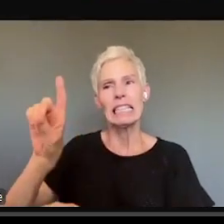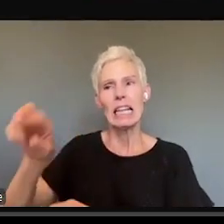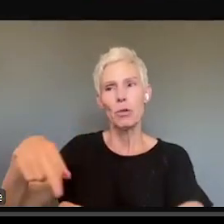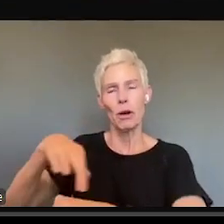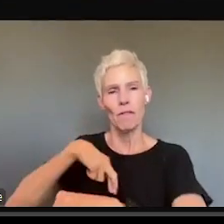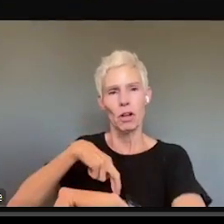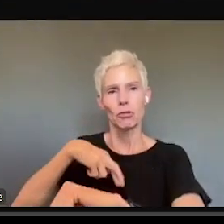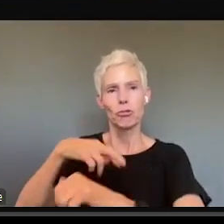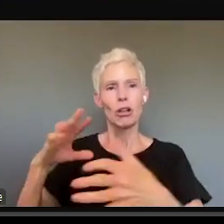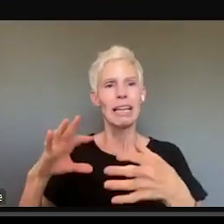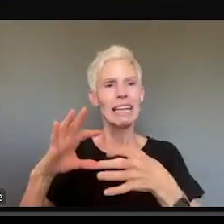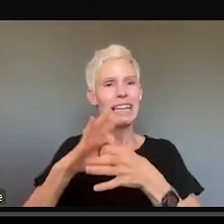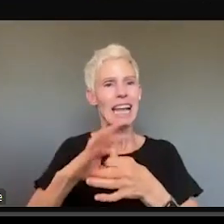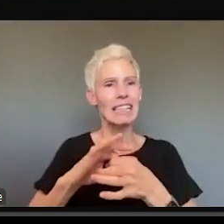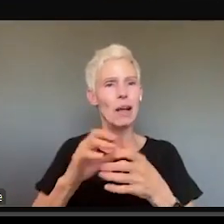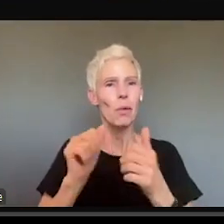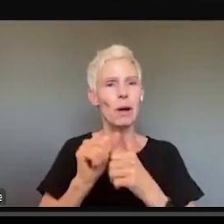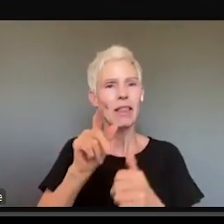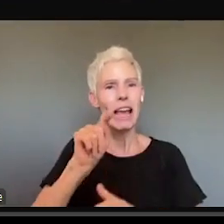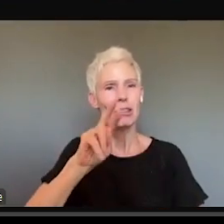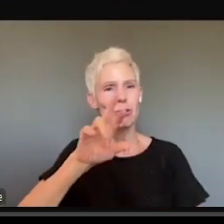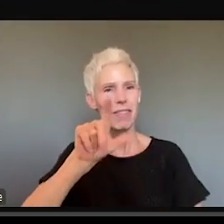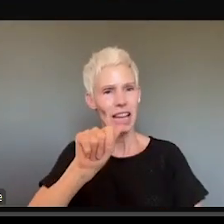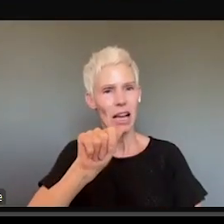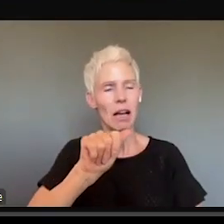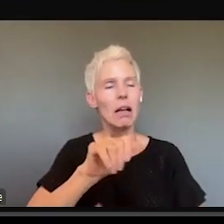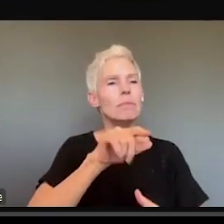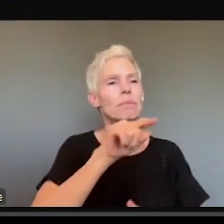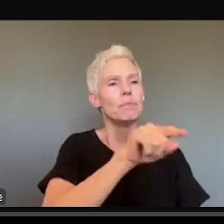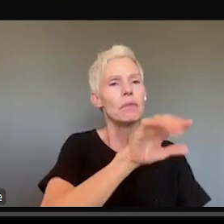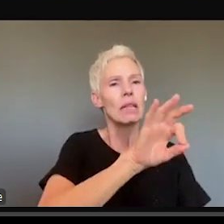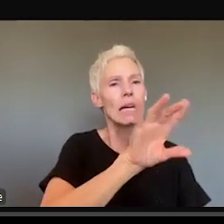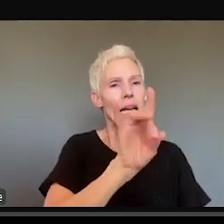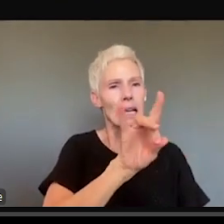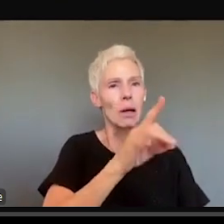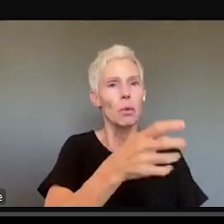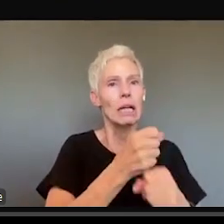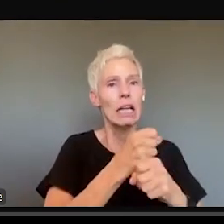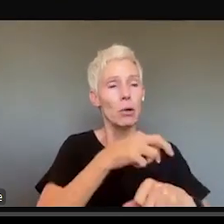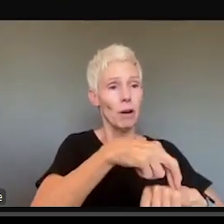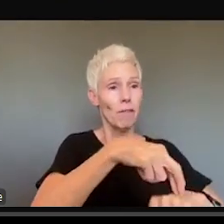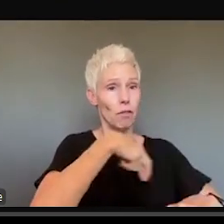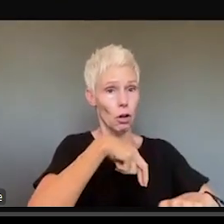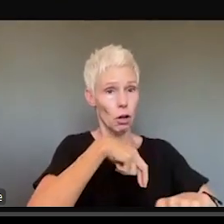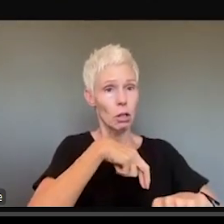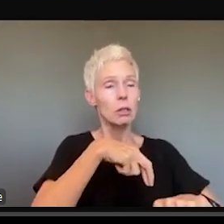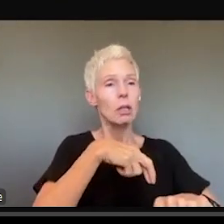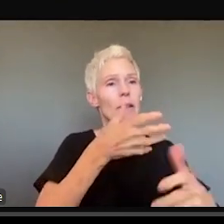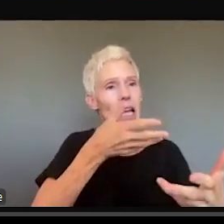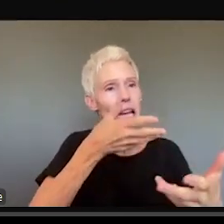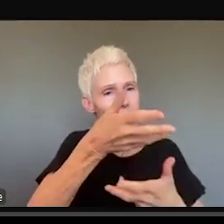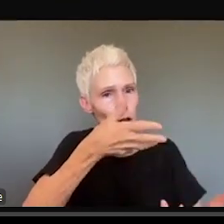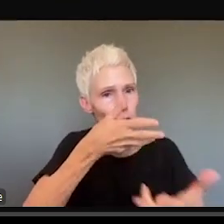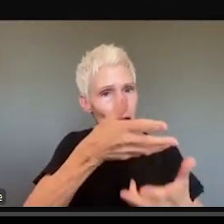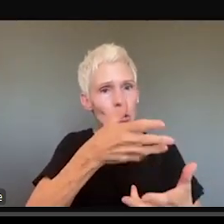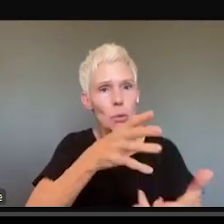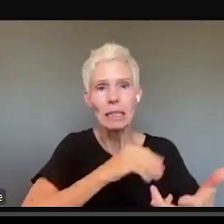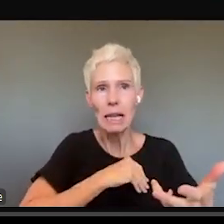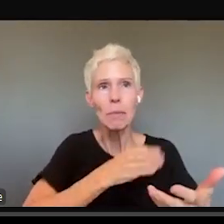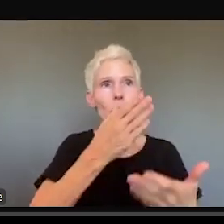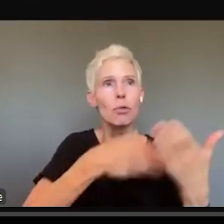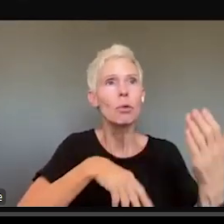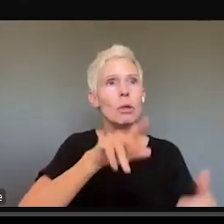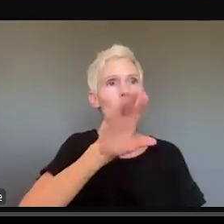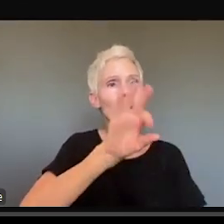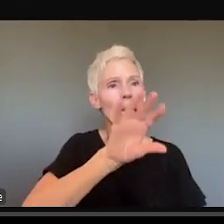kind of closely with our trivia. So let's start with 988. So we get referrals through 988. We take our interactions both in 988